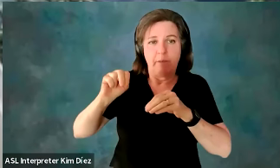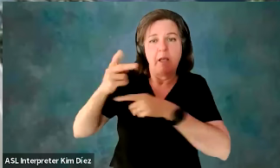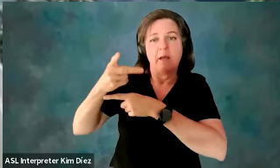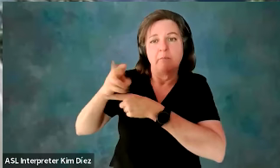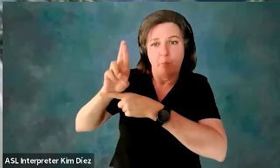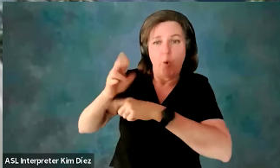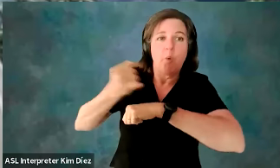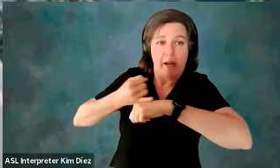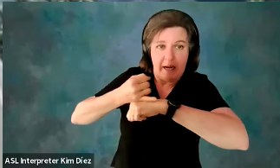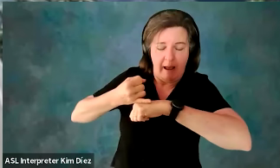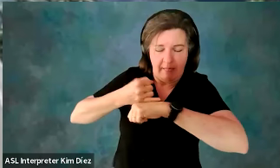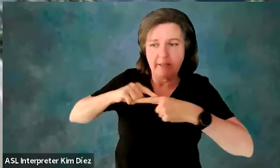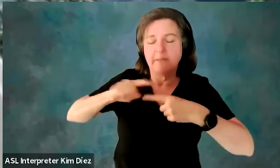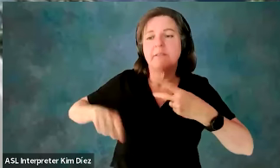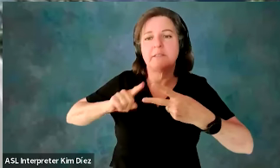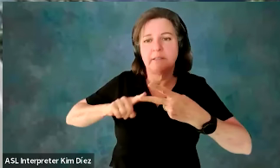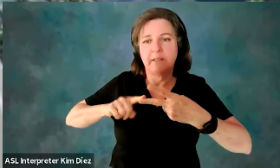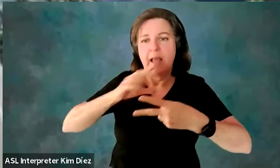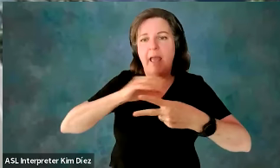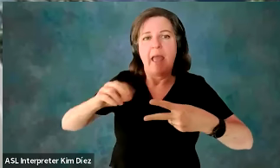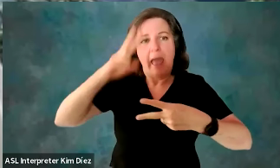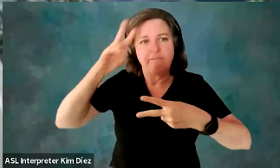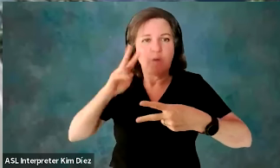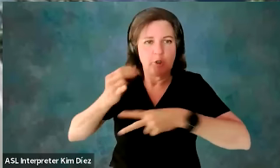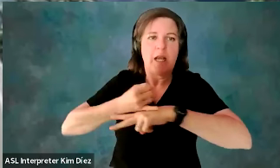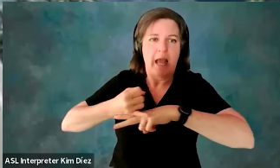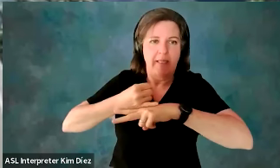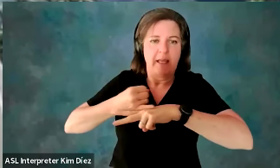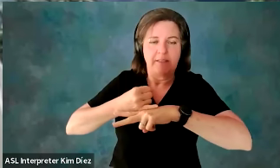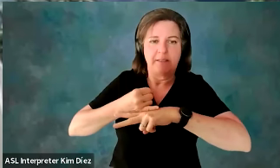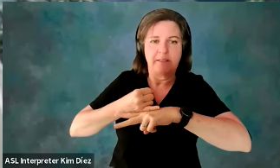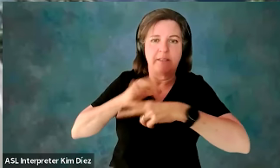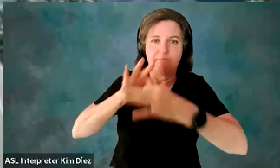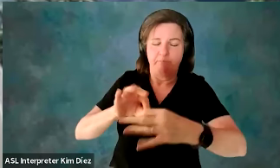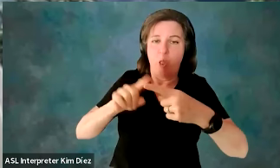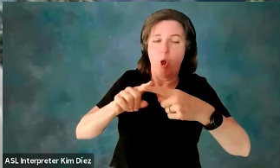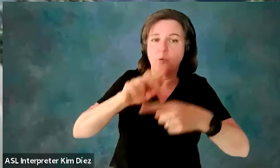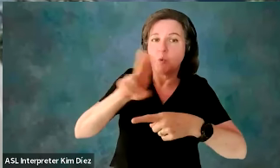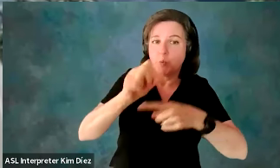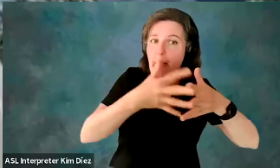Rico and U.S. Virgin Islands, St. John,